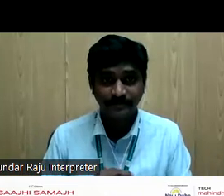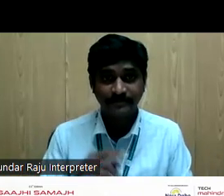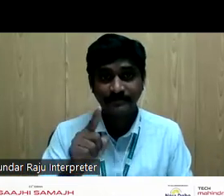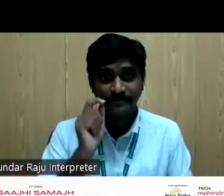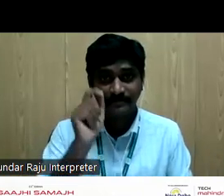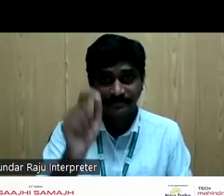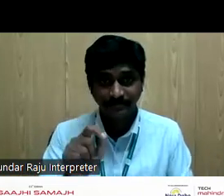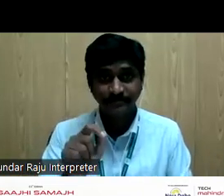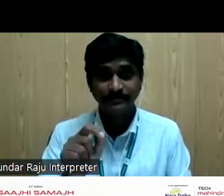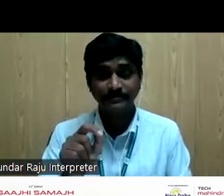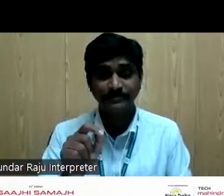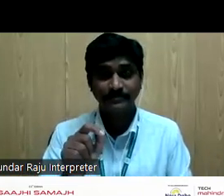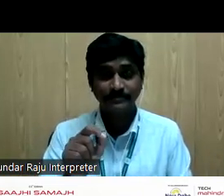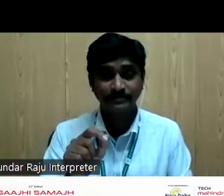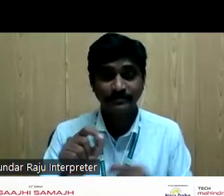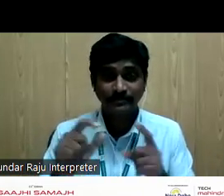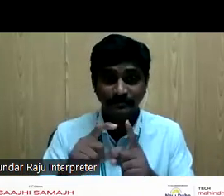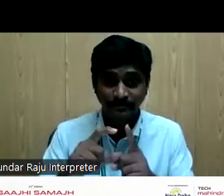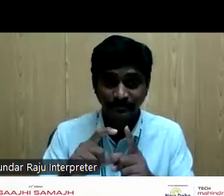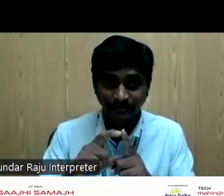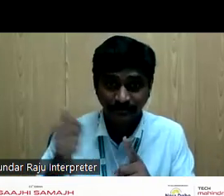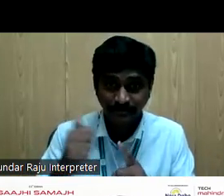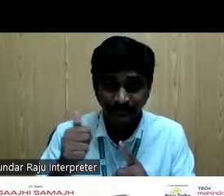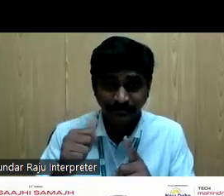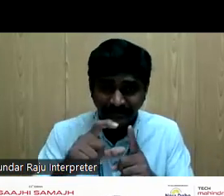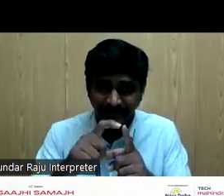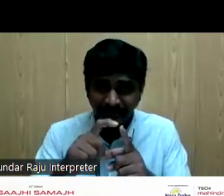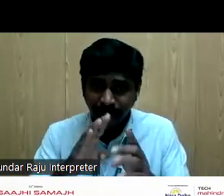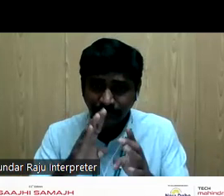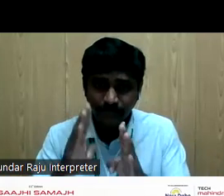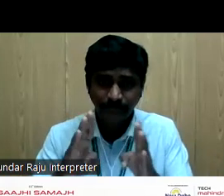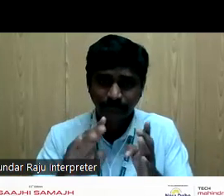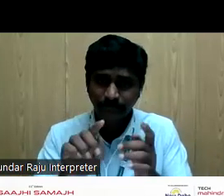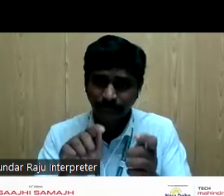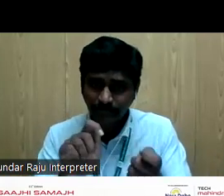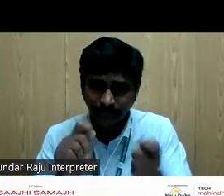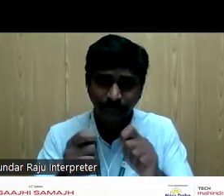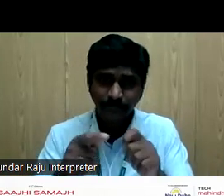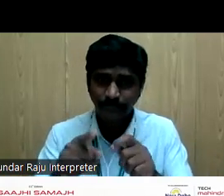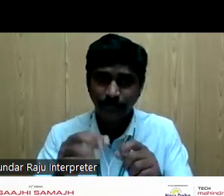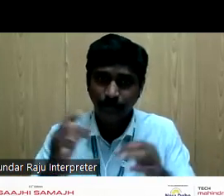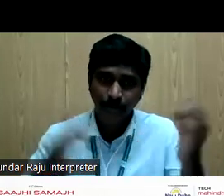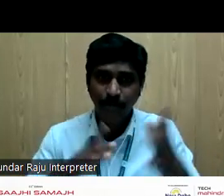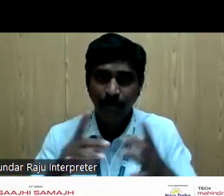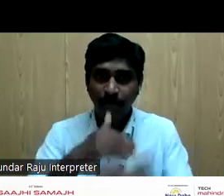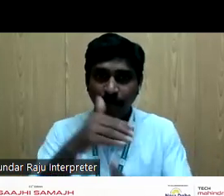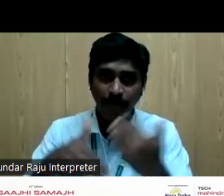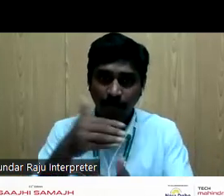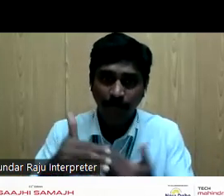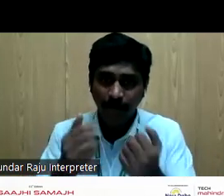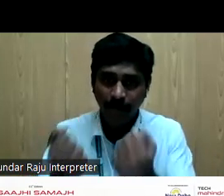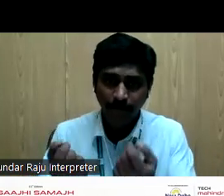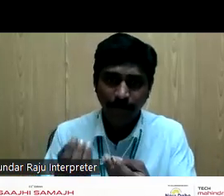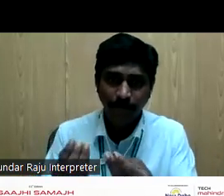trustee, his work is directed towards transforming lives of unpaid carers in families across